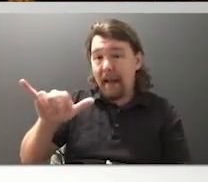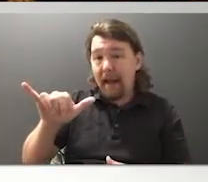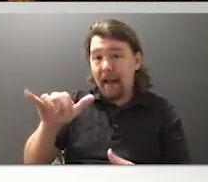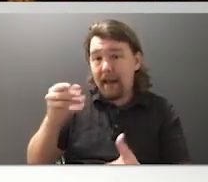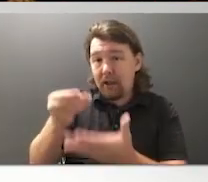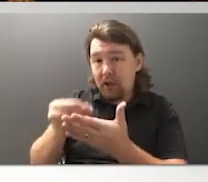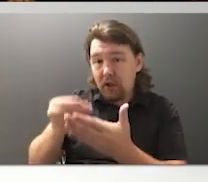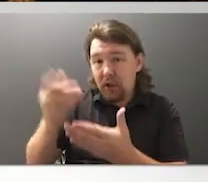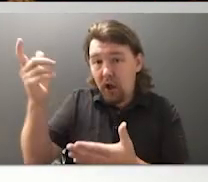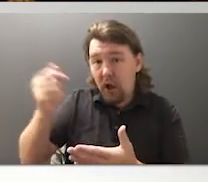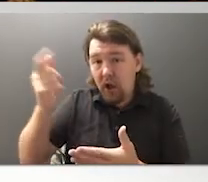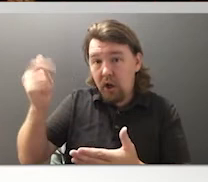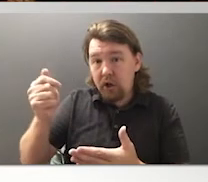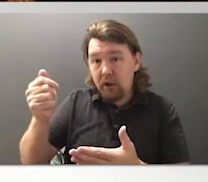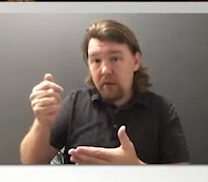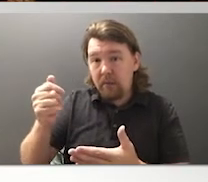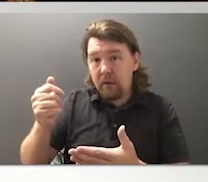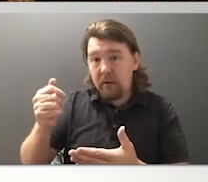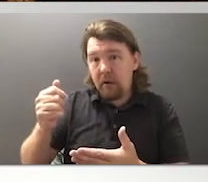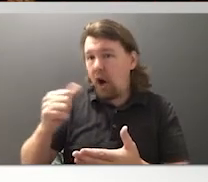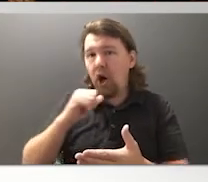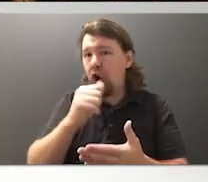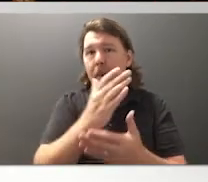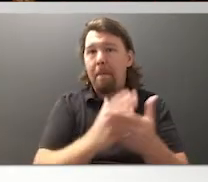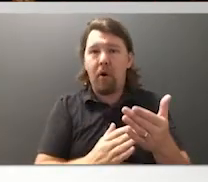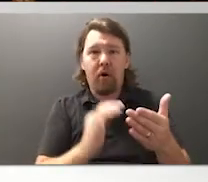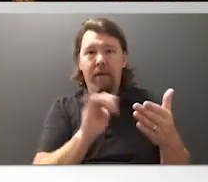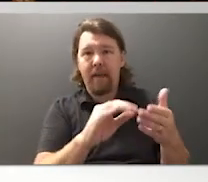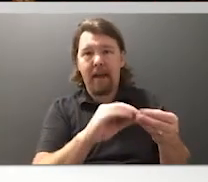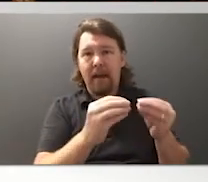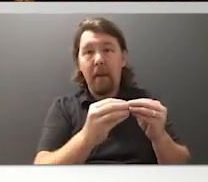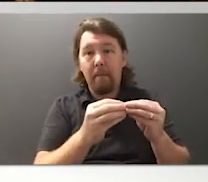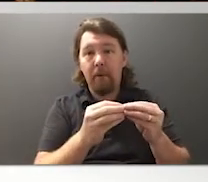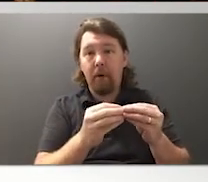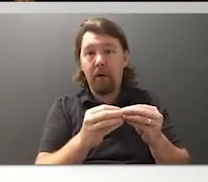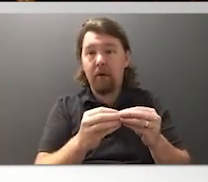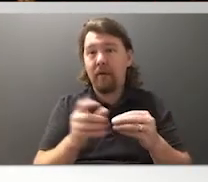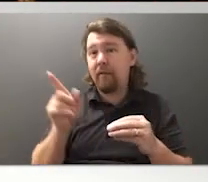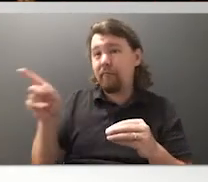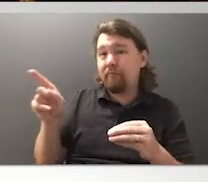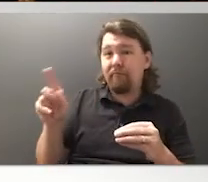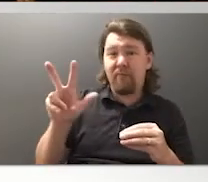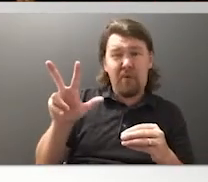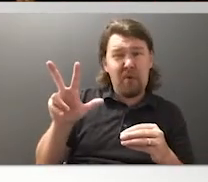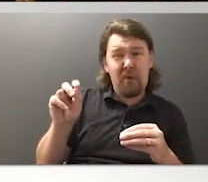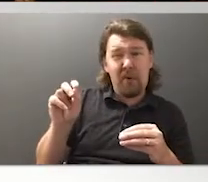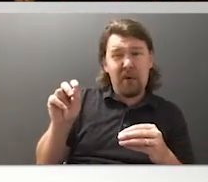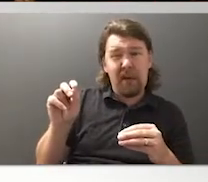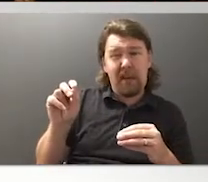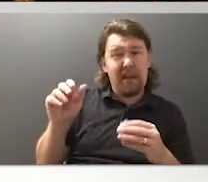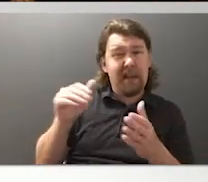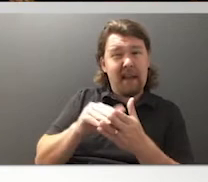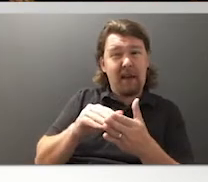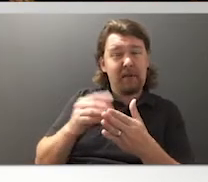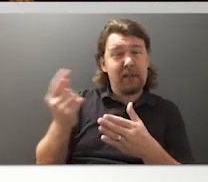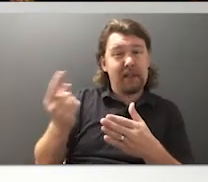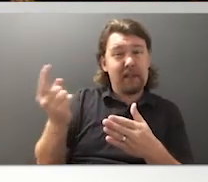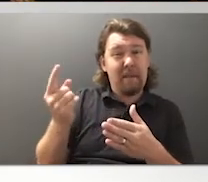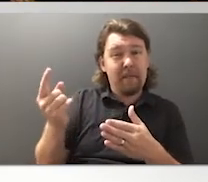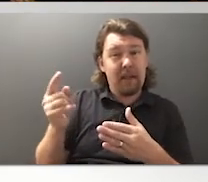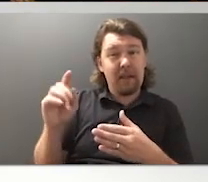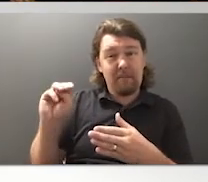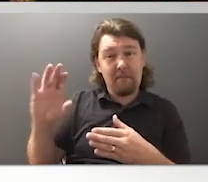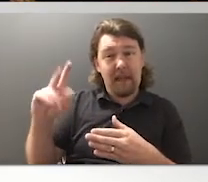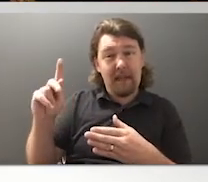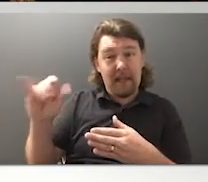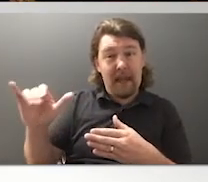count against the cap. And there's somewhere in upwards of 30,000 McKay scholarships. Nod, yes, okay.